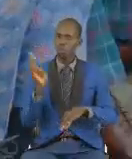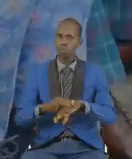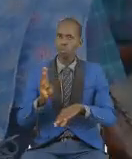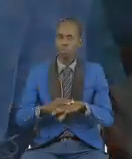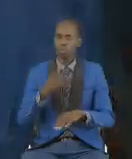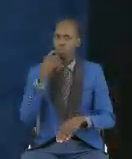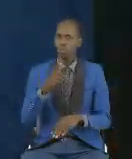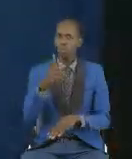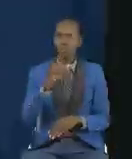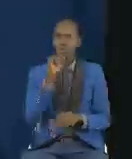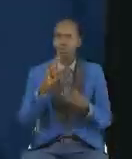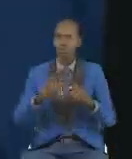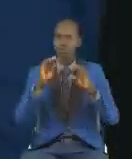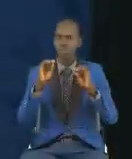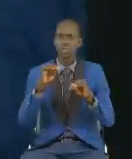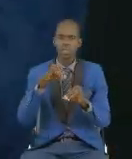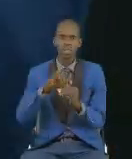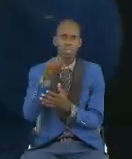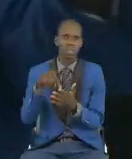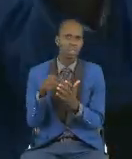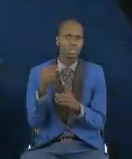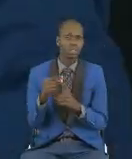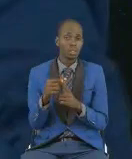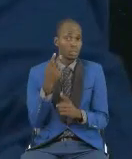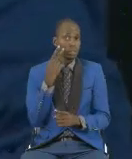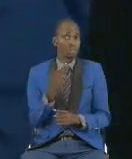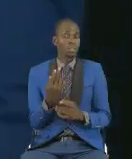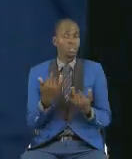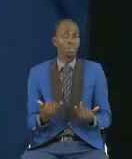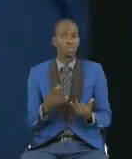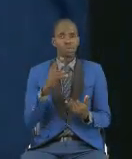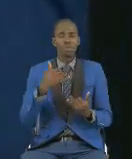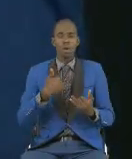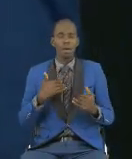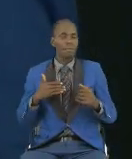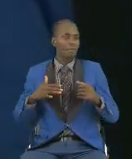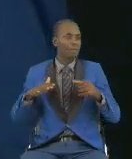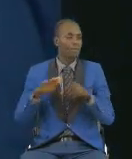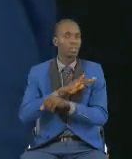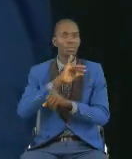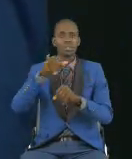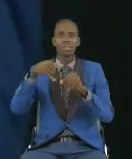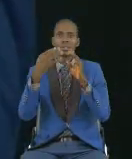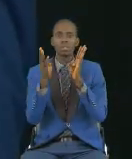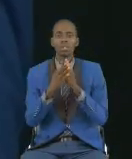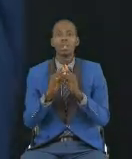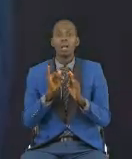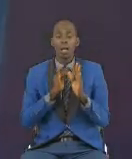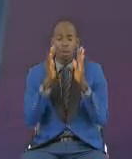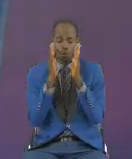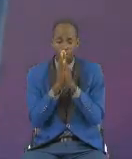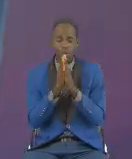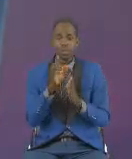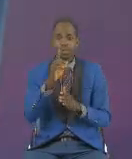name? And behold, he have filled Jerusalem. I pray you'll fill